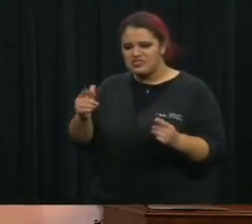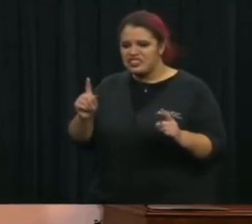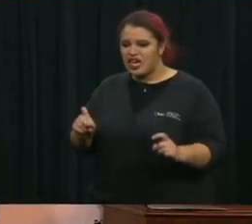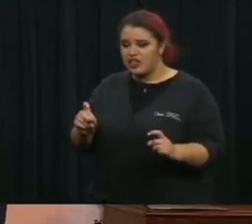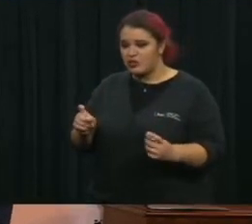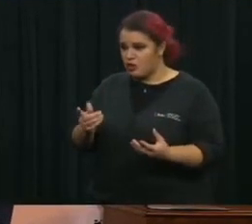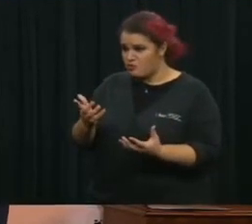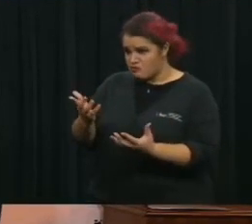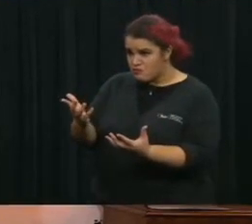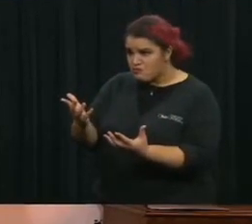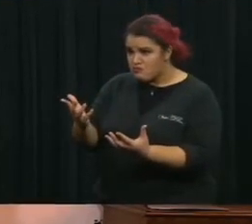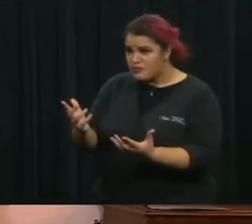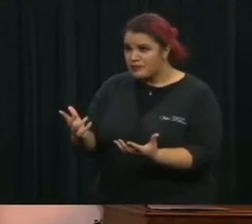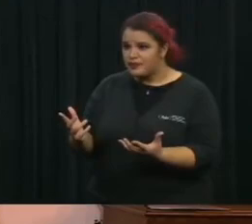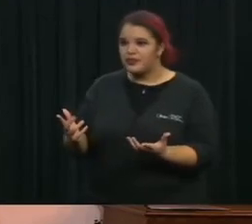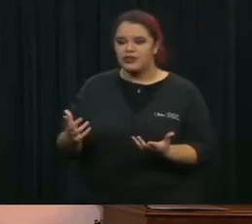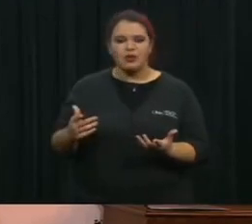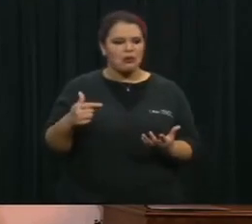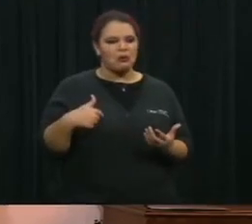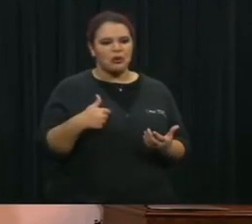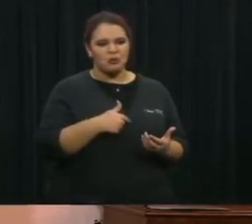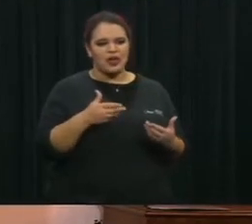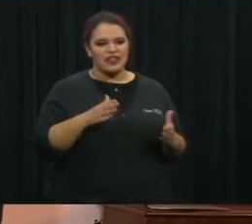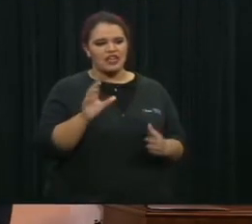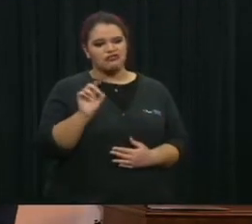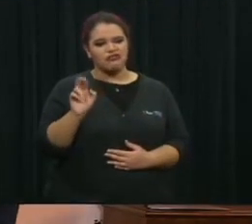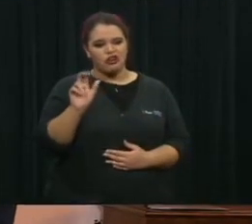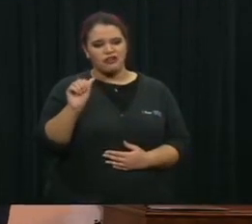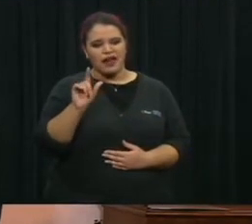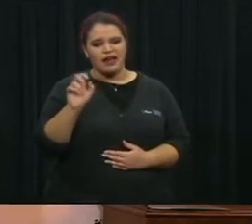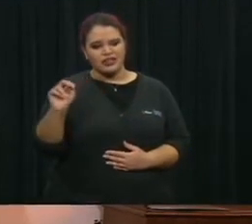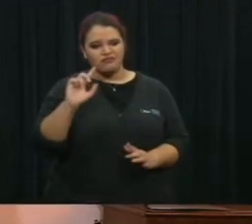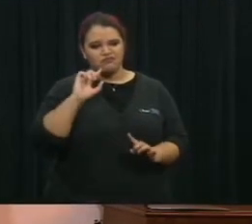let Dr. Acton take that on.